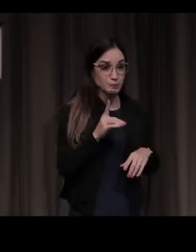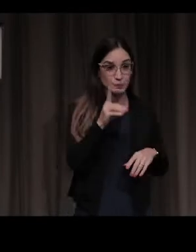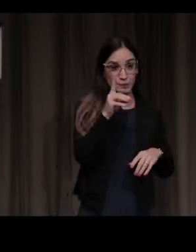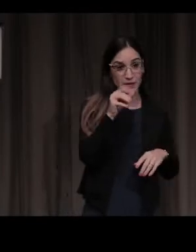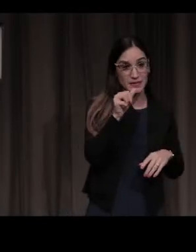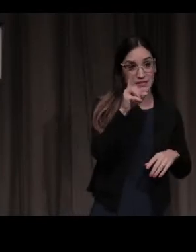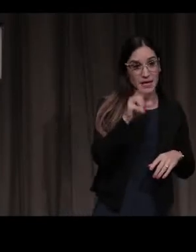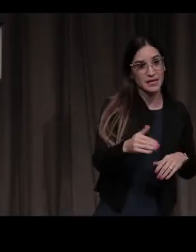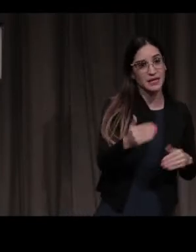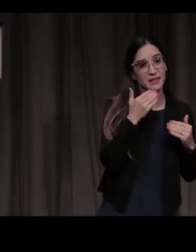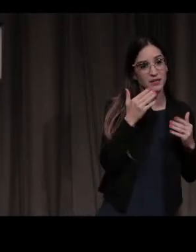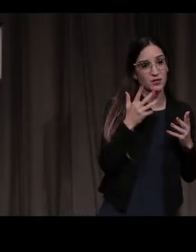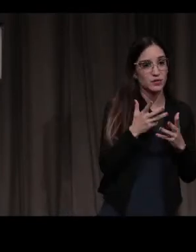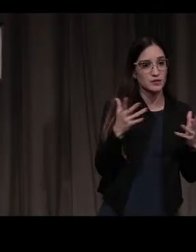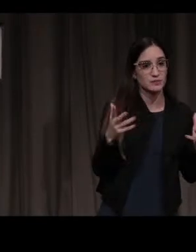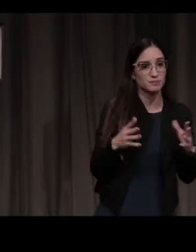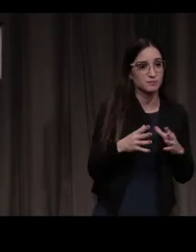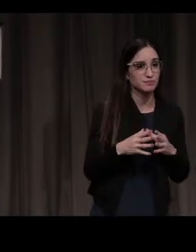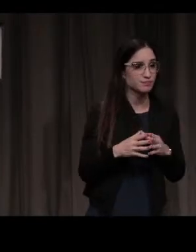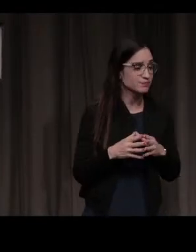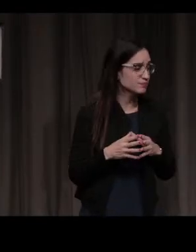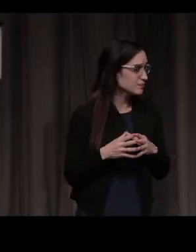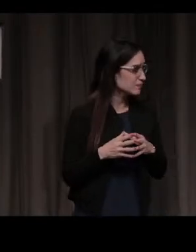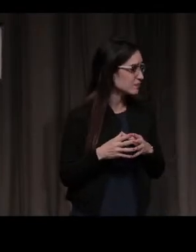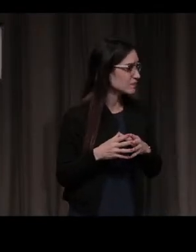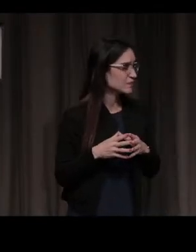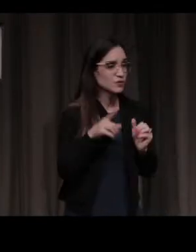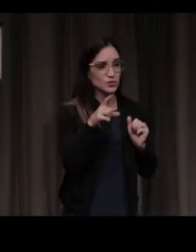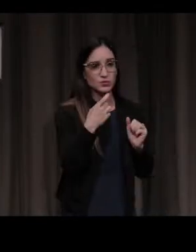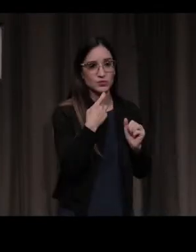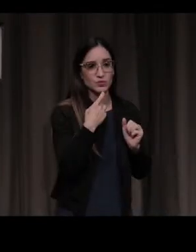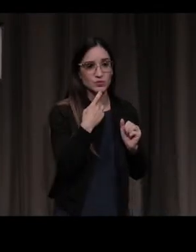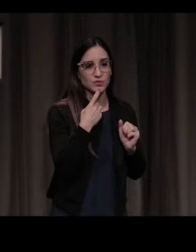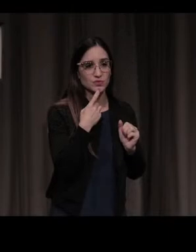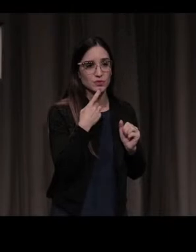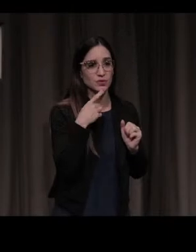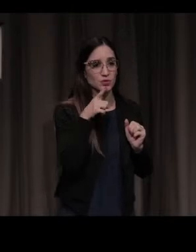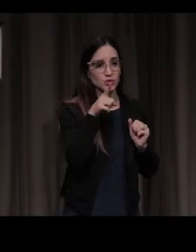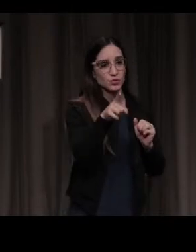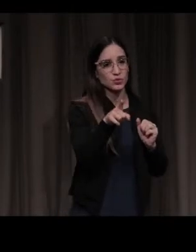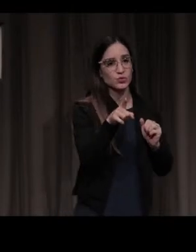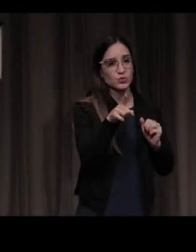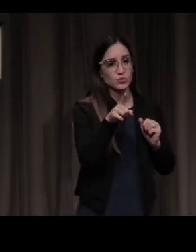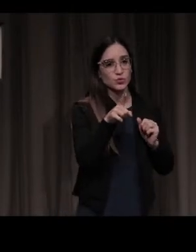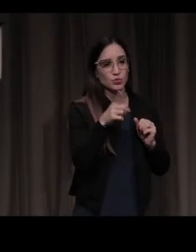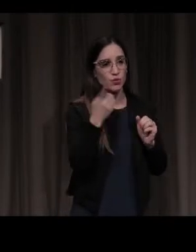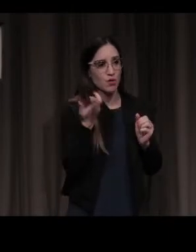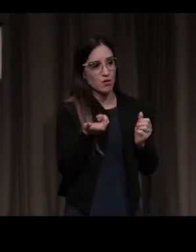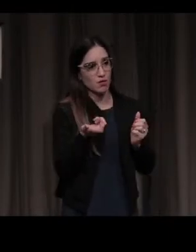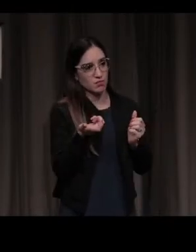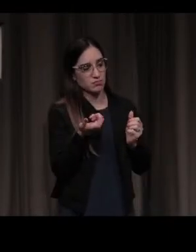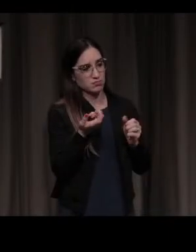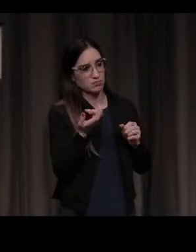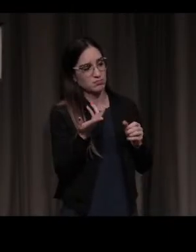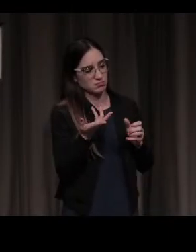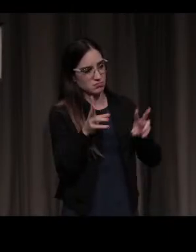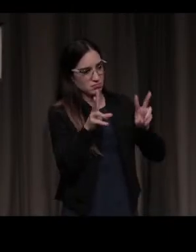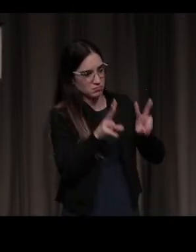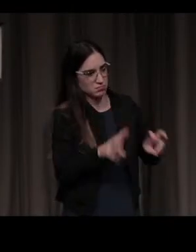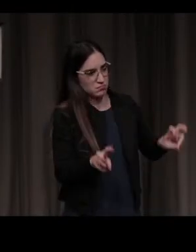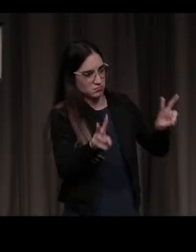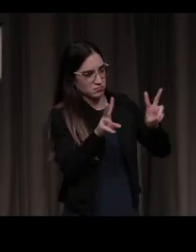Yes, Danny. Thank you. And I liked how the phrase that you were using, carving out space for